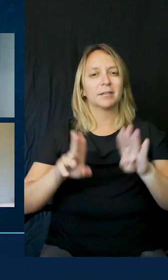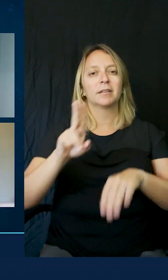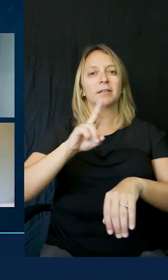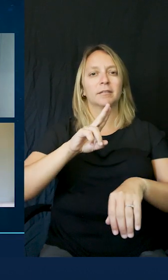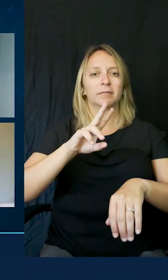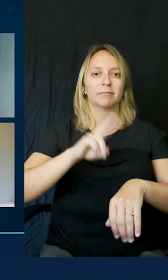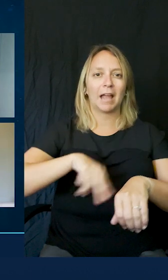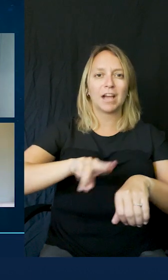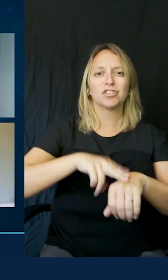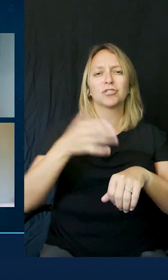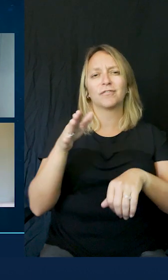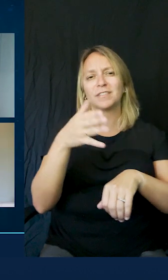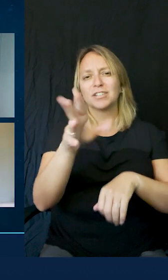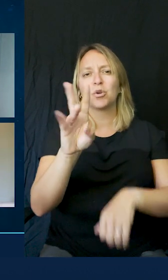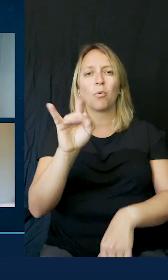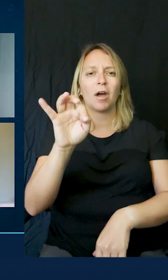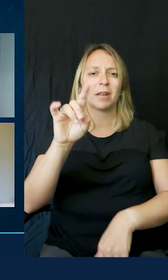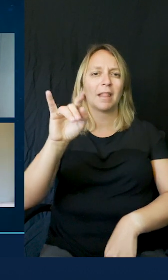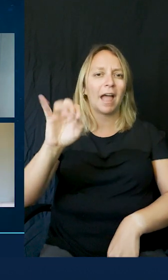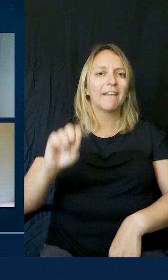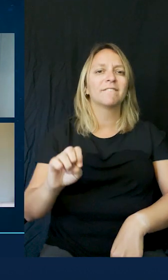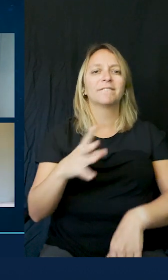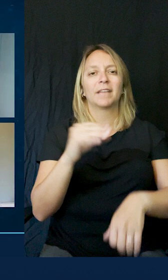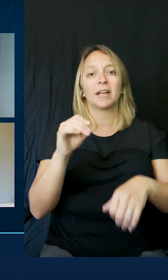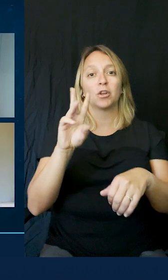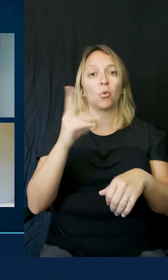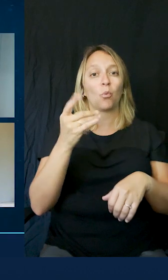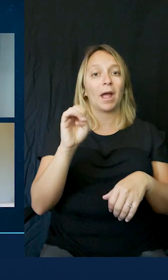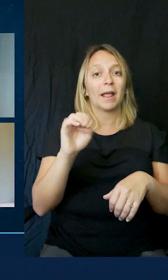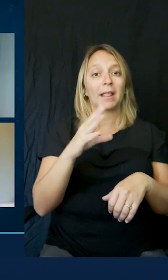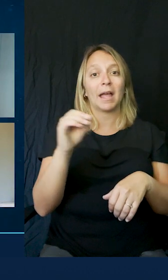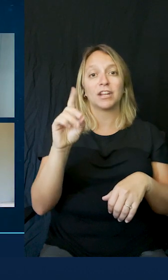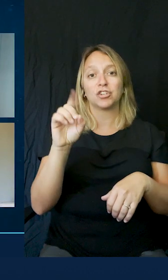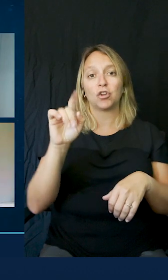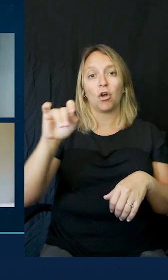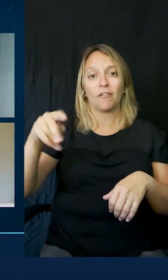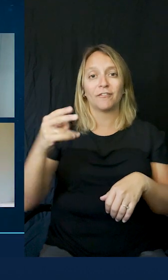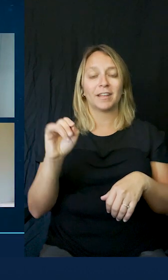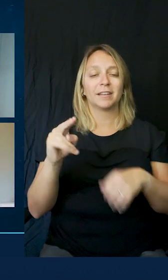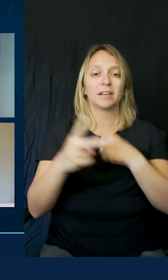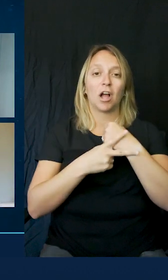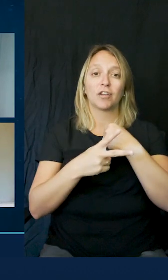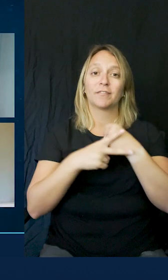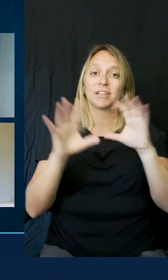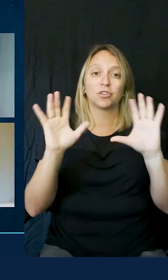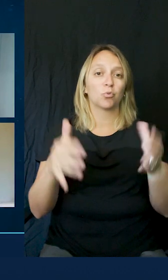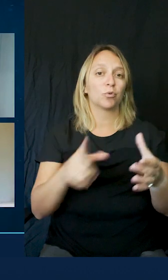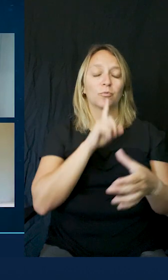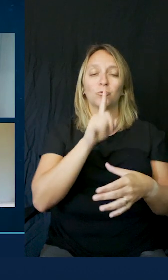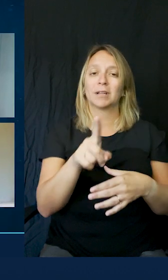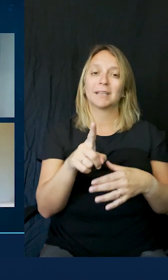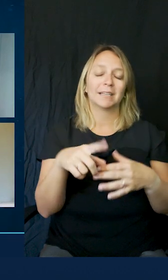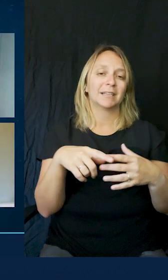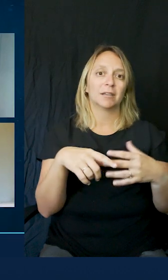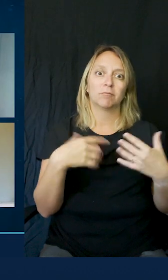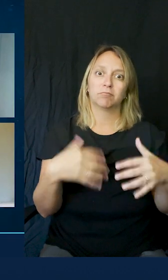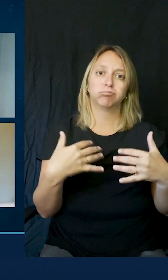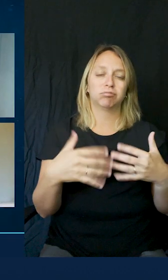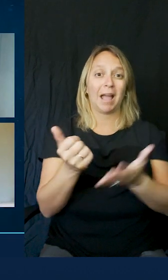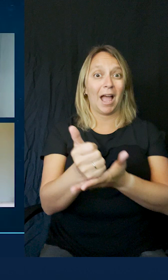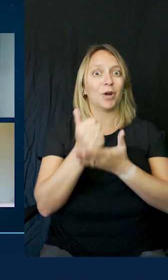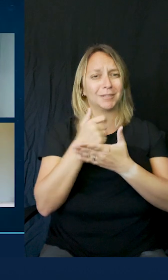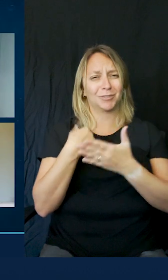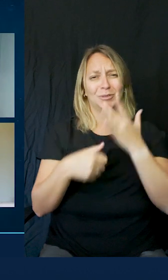Wildlife Federation, NOAA themselves, and the Whale and Dolphin Conservation Group. It really came through in a pinch for us